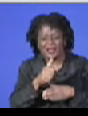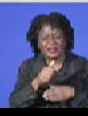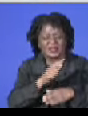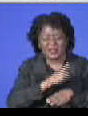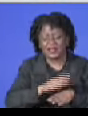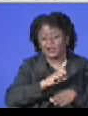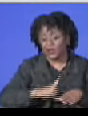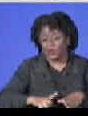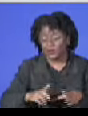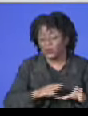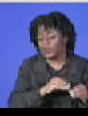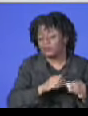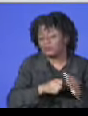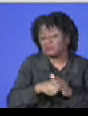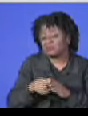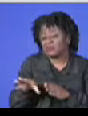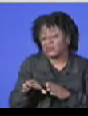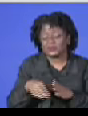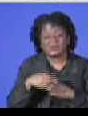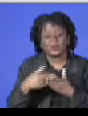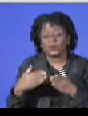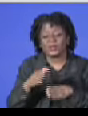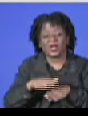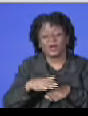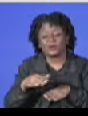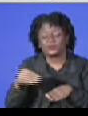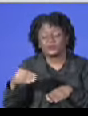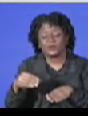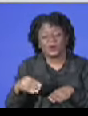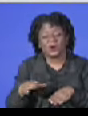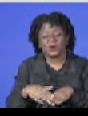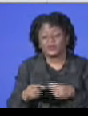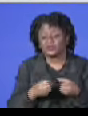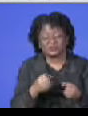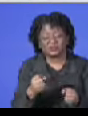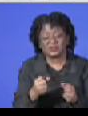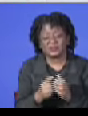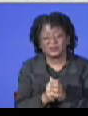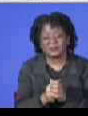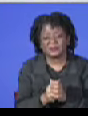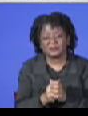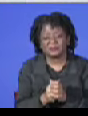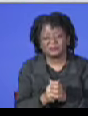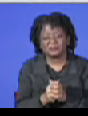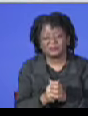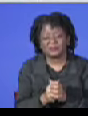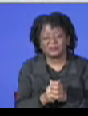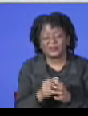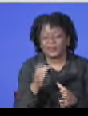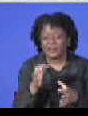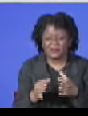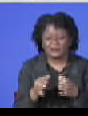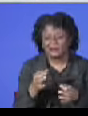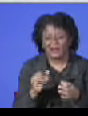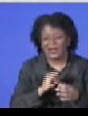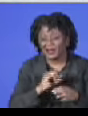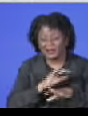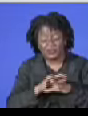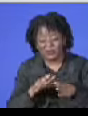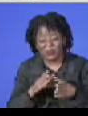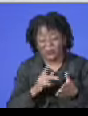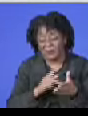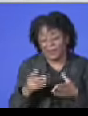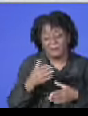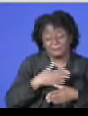street. But I got a commitment. And if I don't pay my